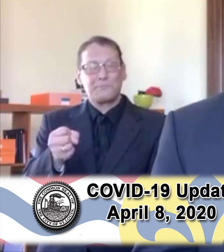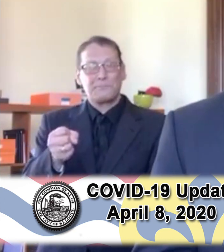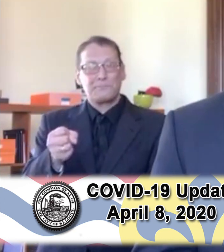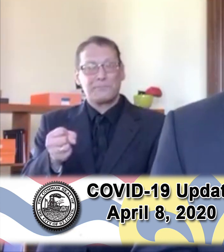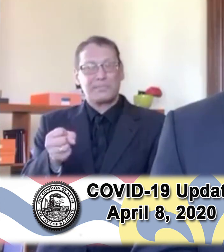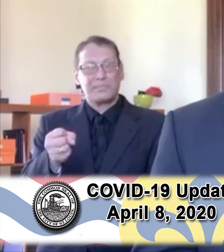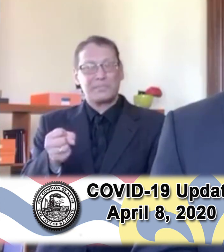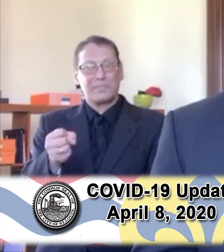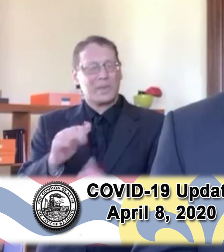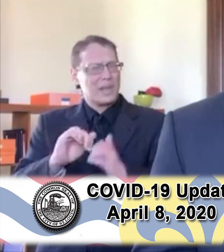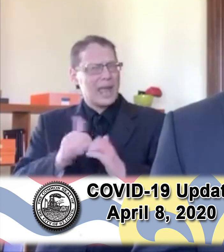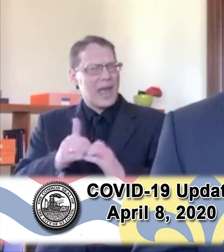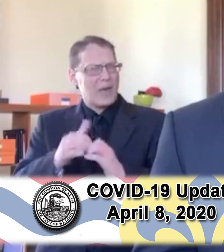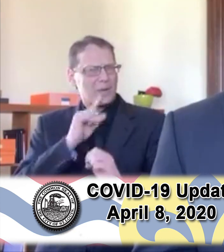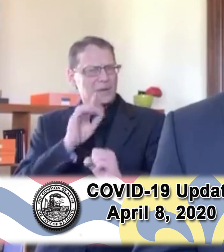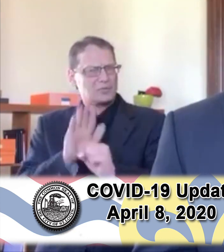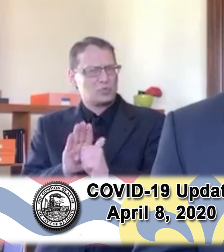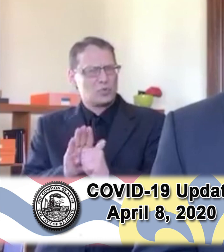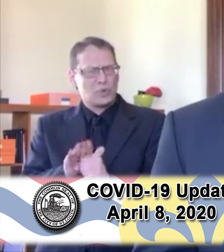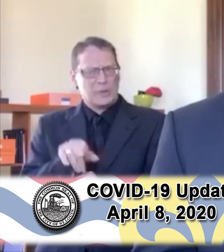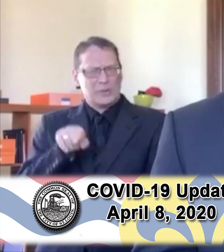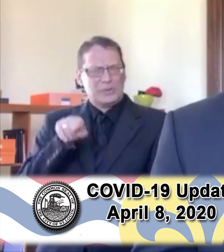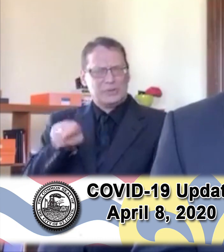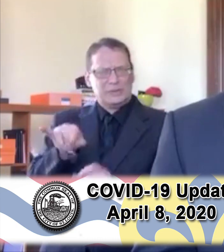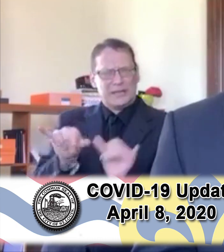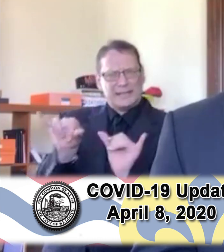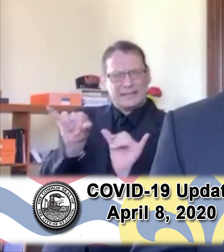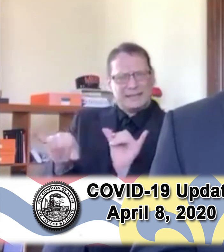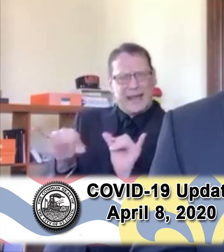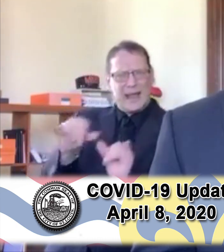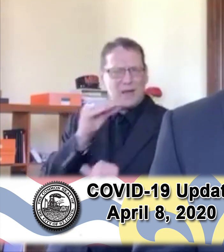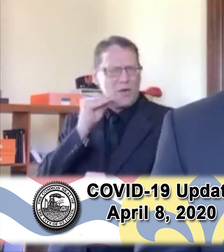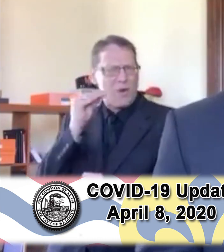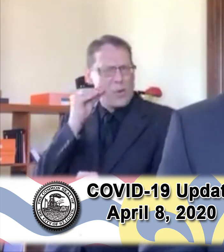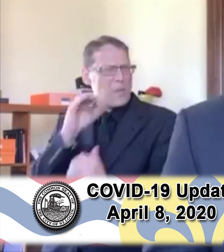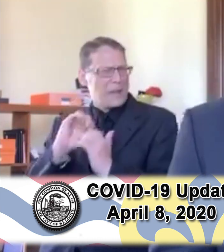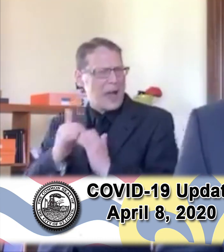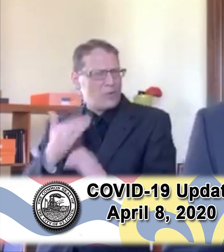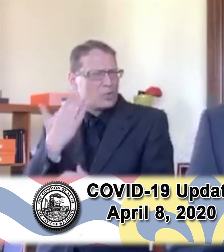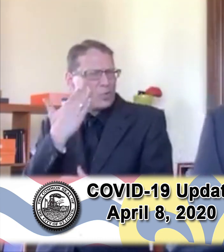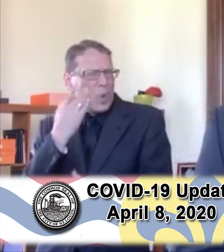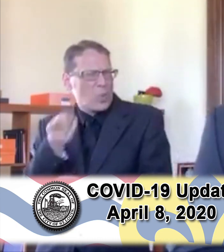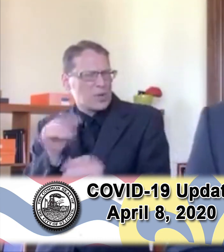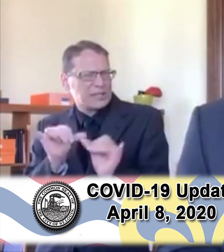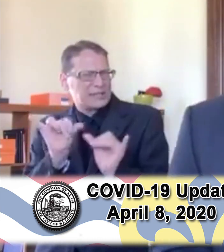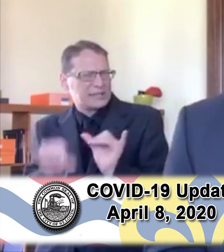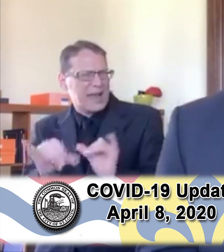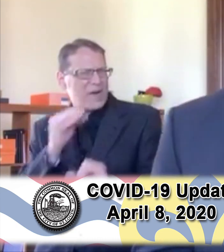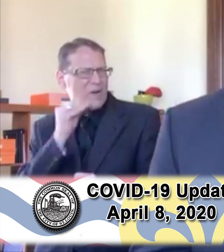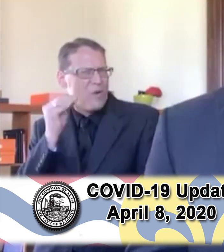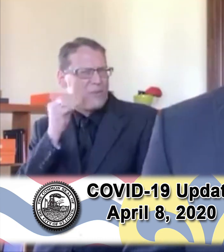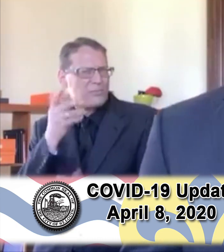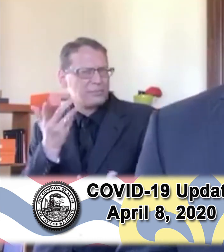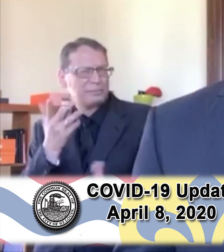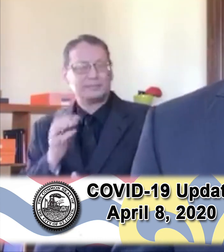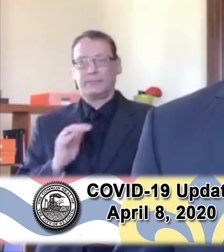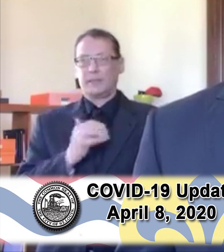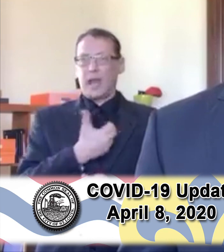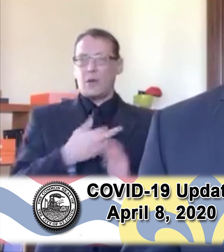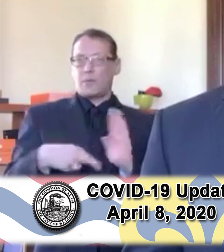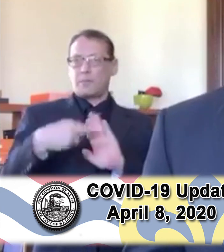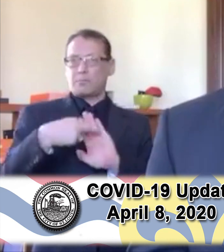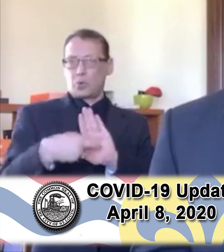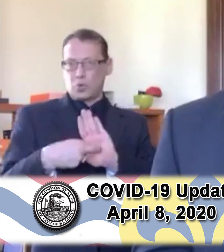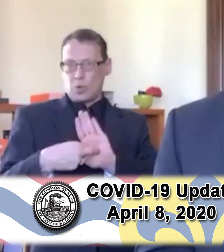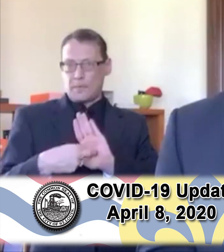place to ensure that those individuals are actually staying home? That's a great question as well. So part of our protocol with the City of St. Louis Department of